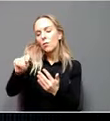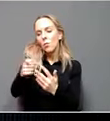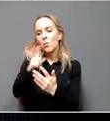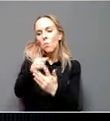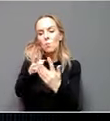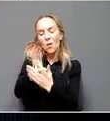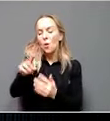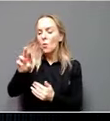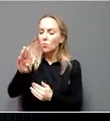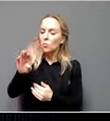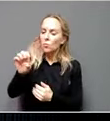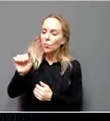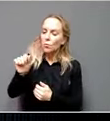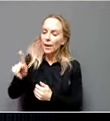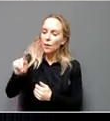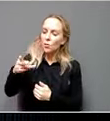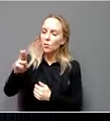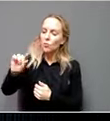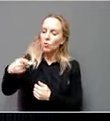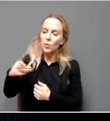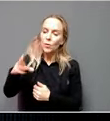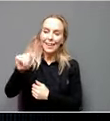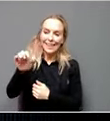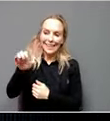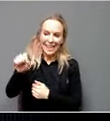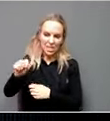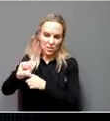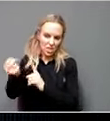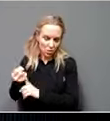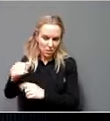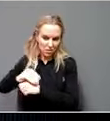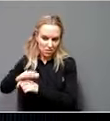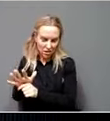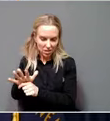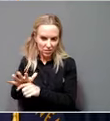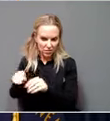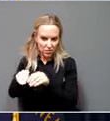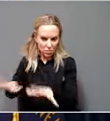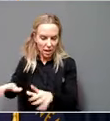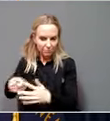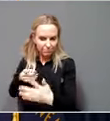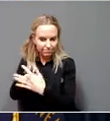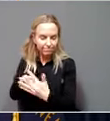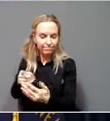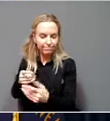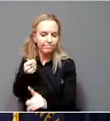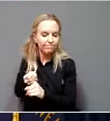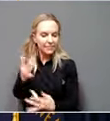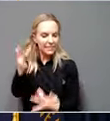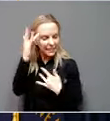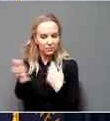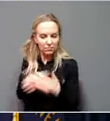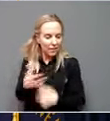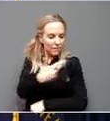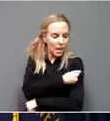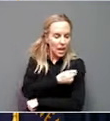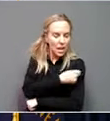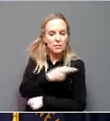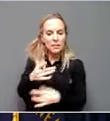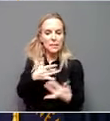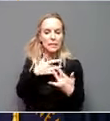with underlying conditions or who are older than 65. And so that obviously indicates